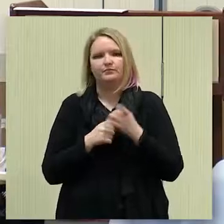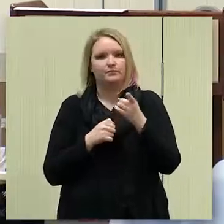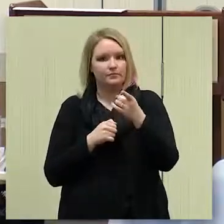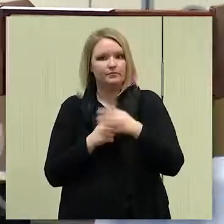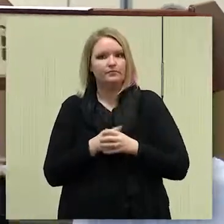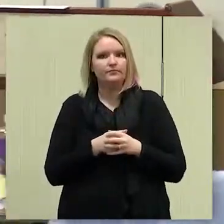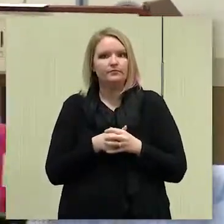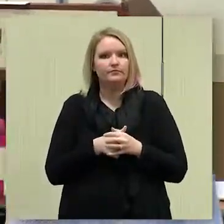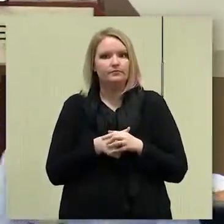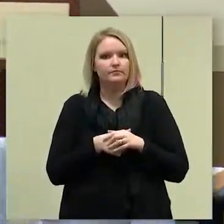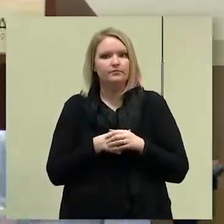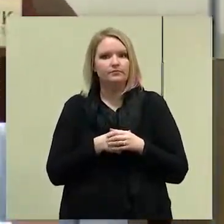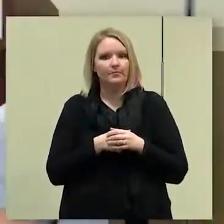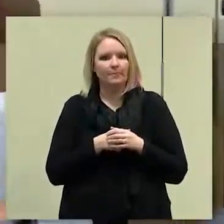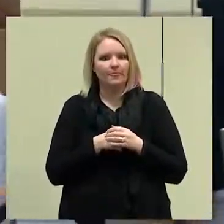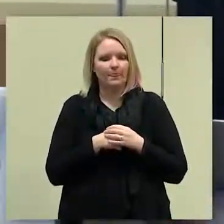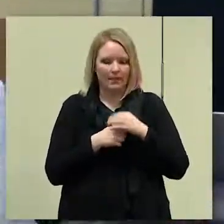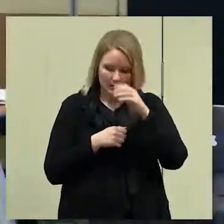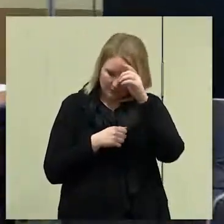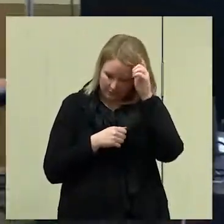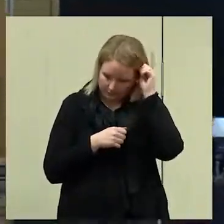Yeah.